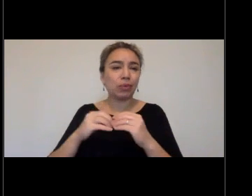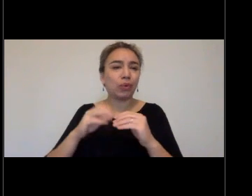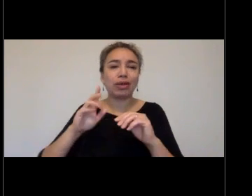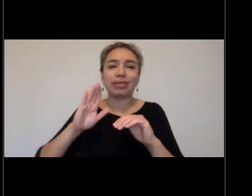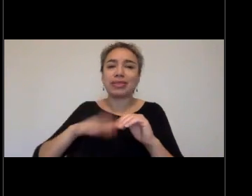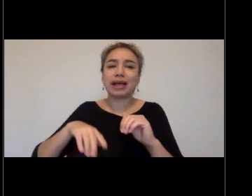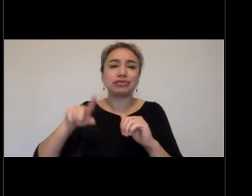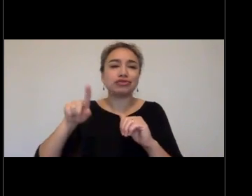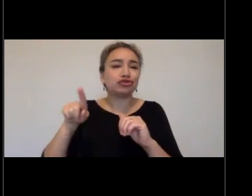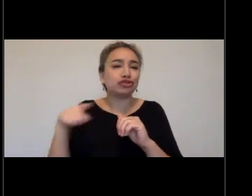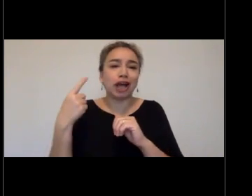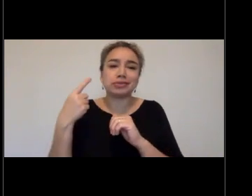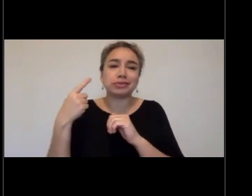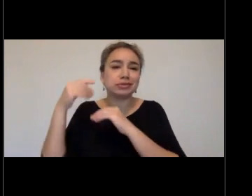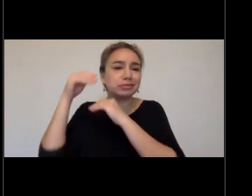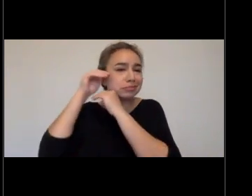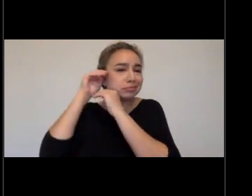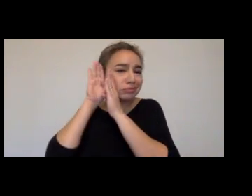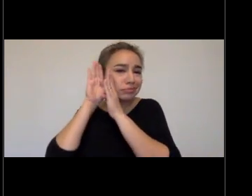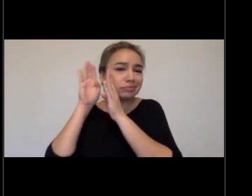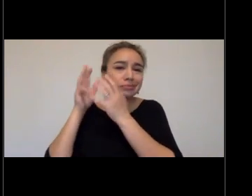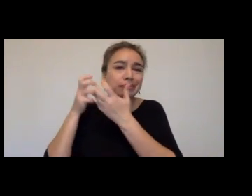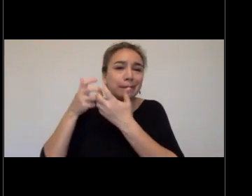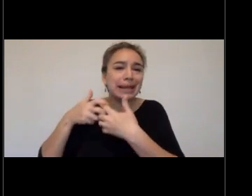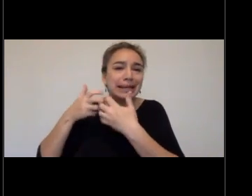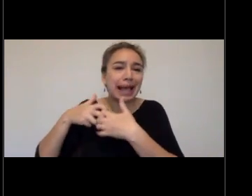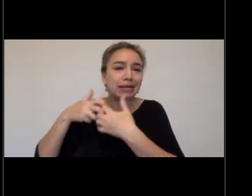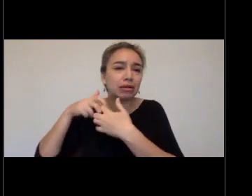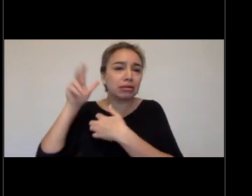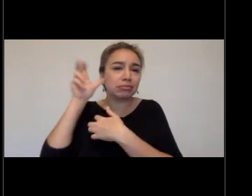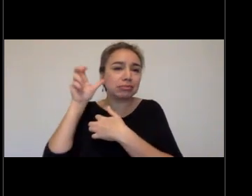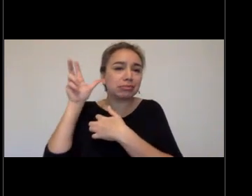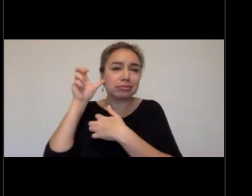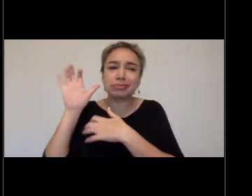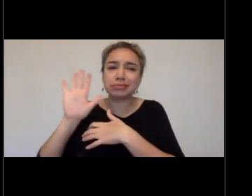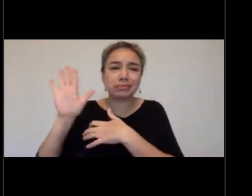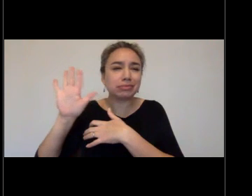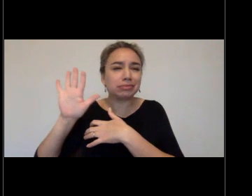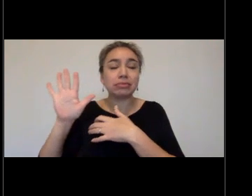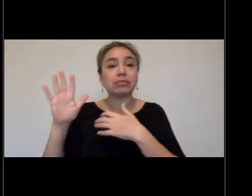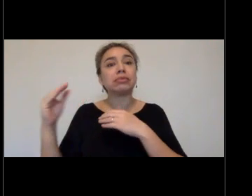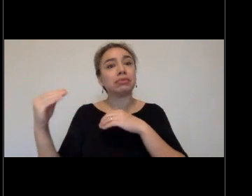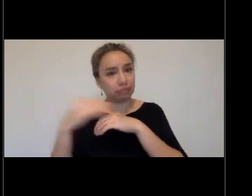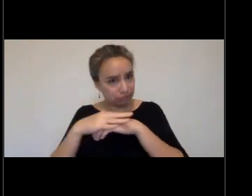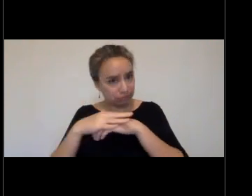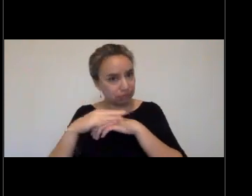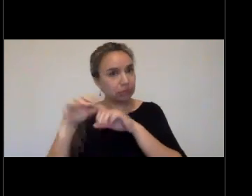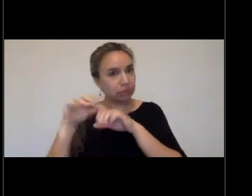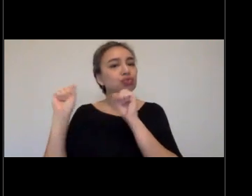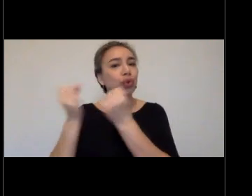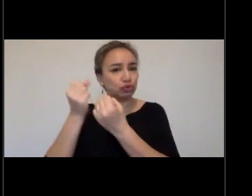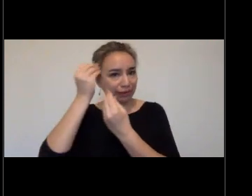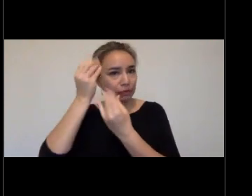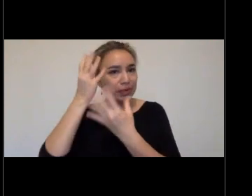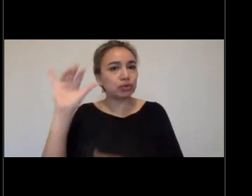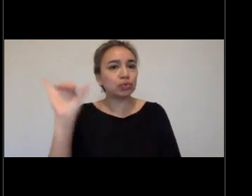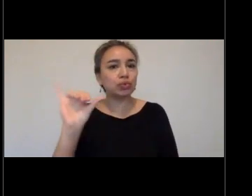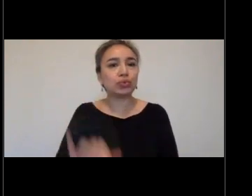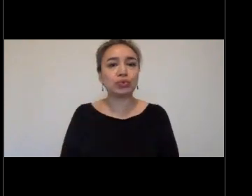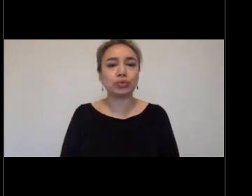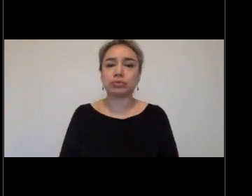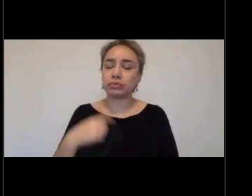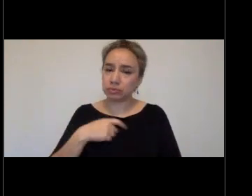physical mechanics of perception that are about social information. So we wrote new lecture